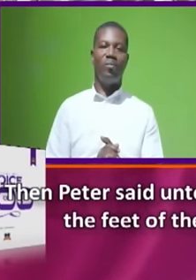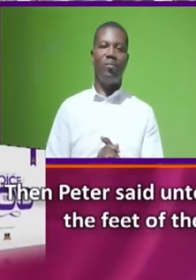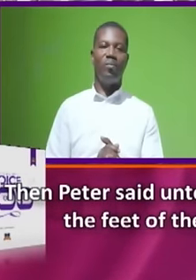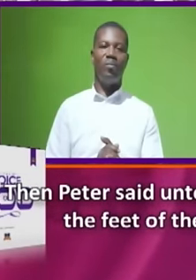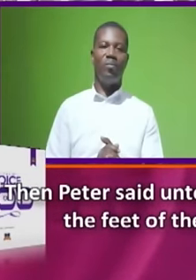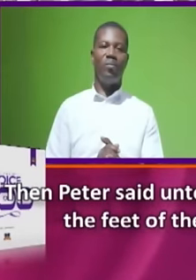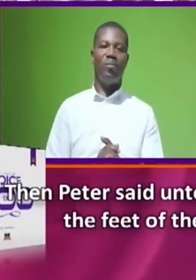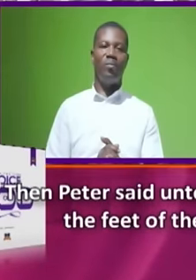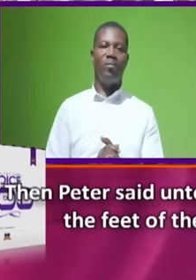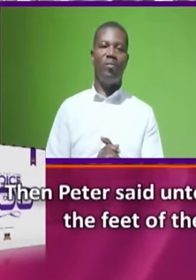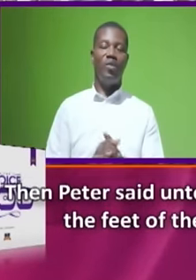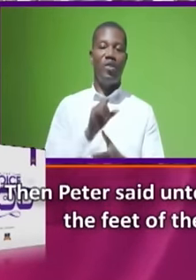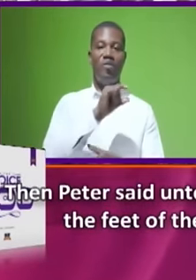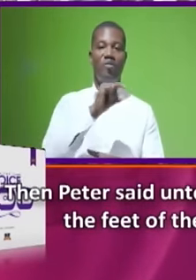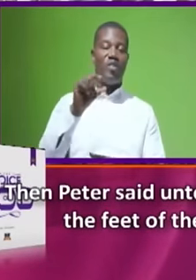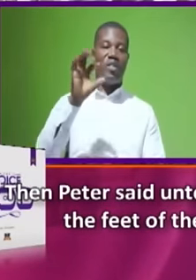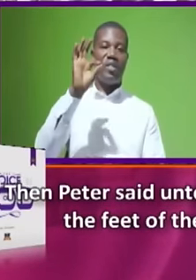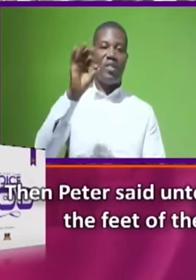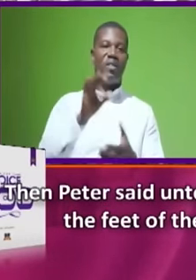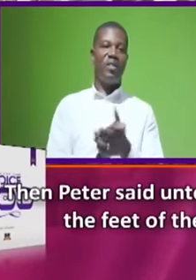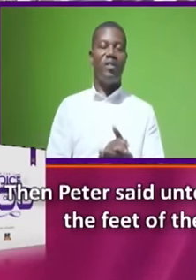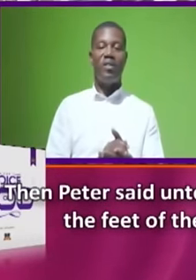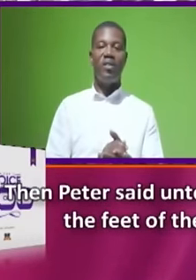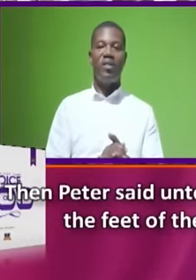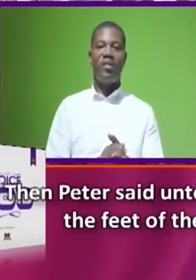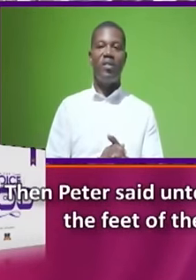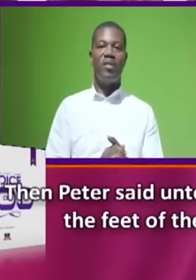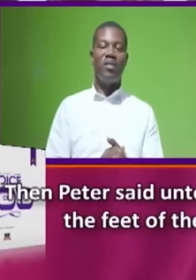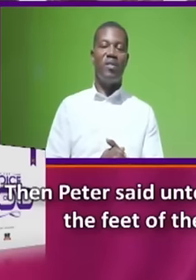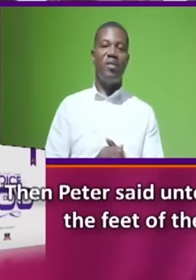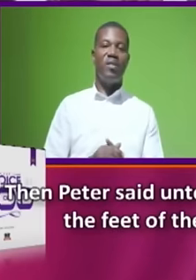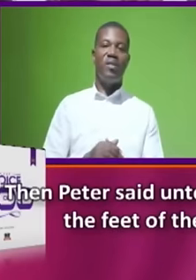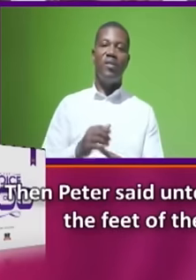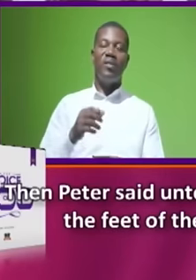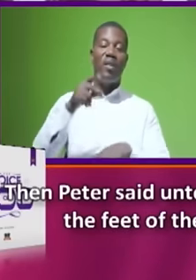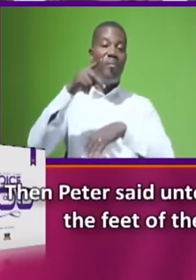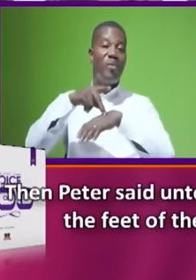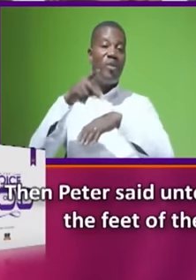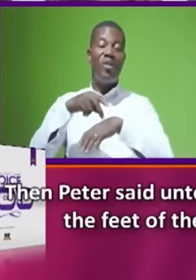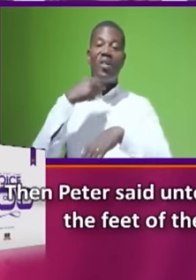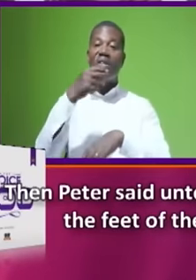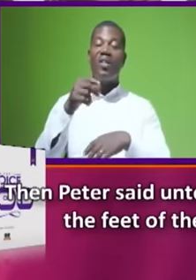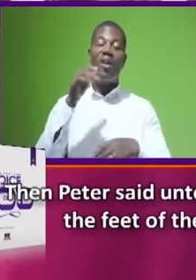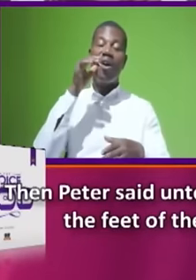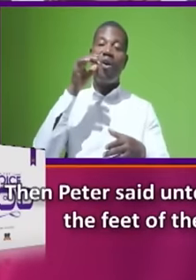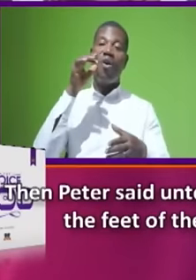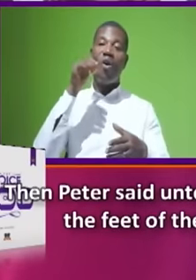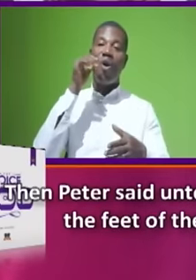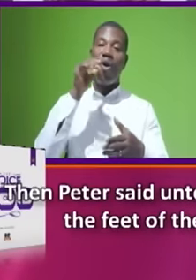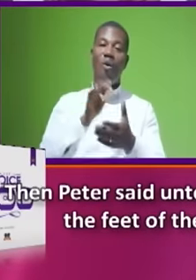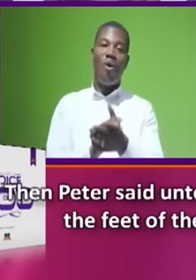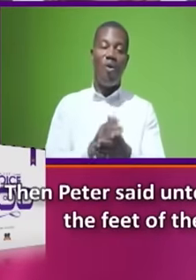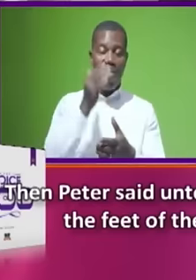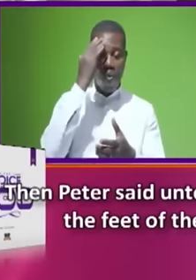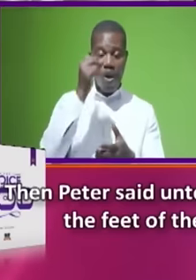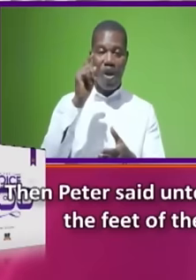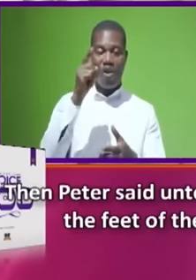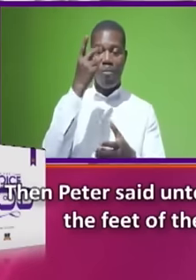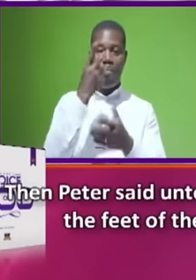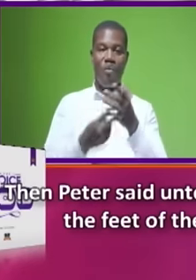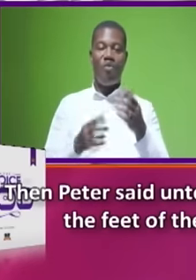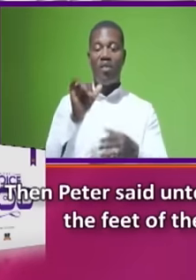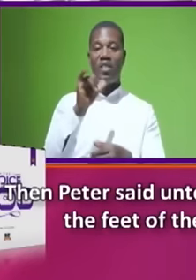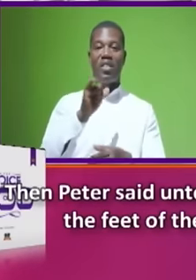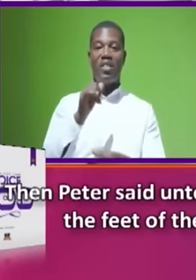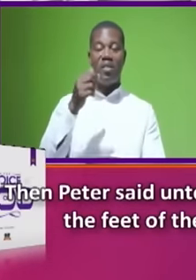Yanko. Verse 9. Na Petro kachere no se. Na Petro kachere oba ne se. Aden na moye anokro se. Aden na